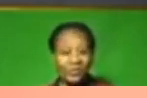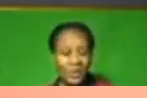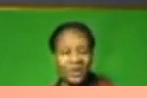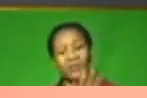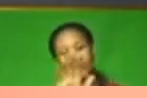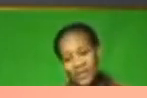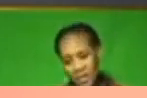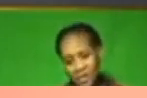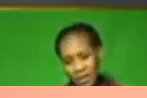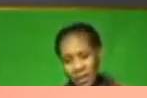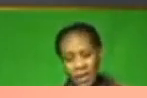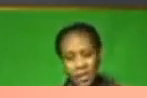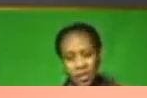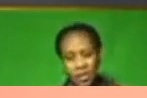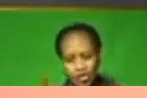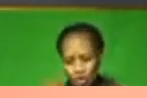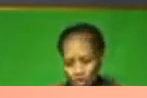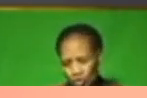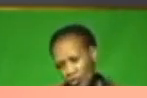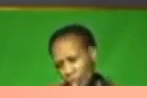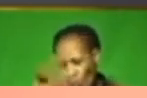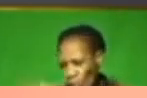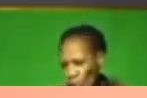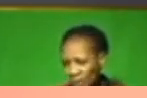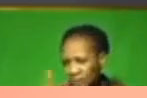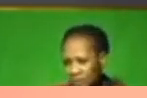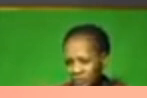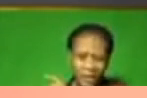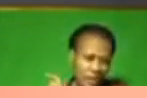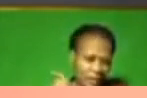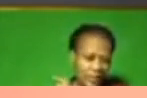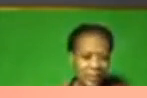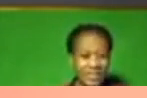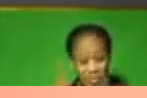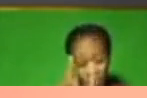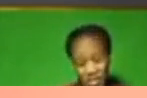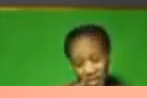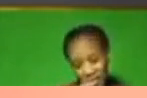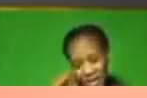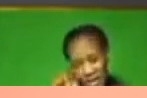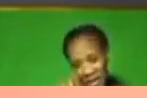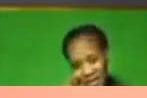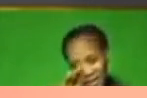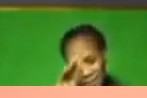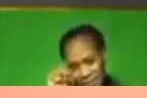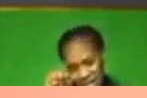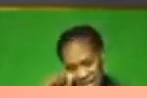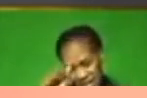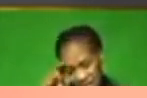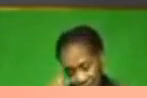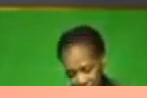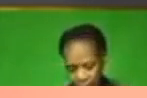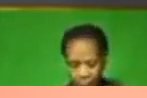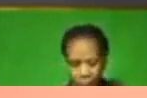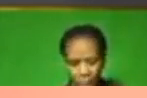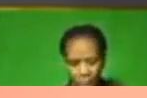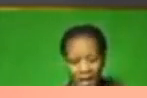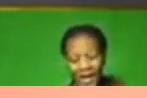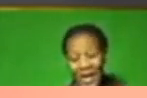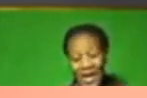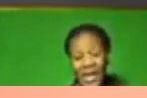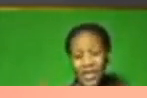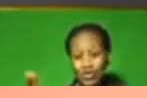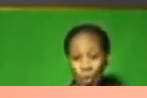involved other parts of the world, particularly the Caribbean. As the AU COVID